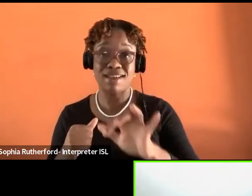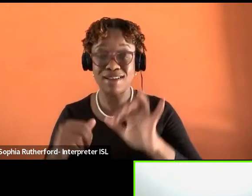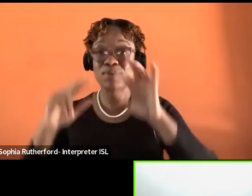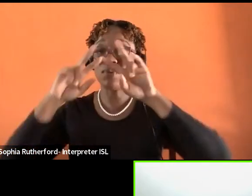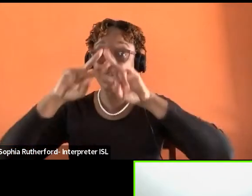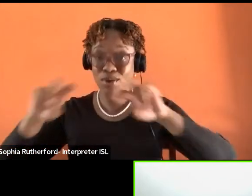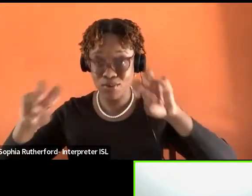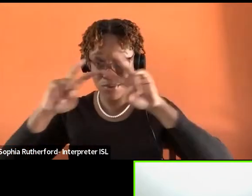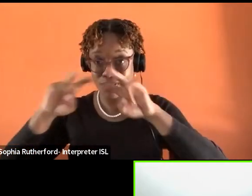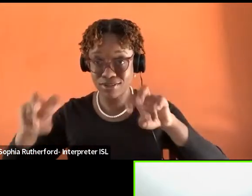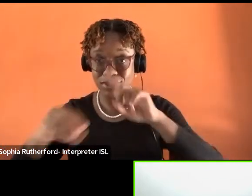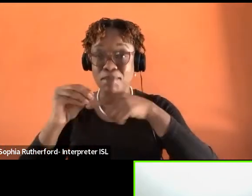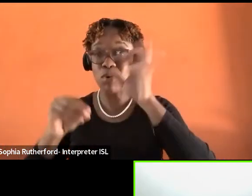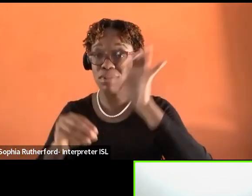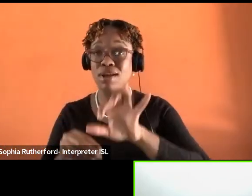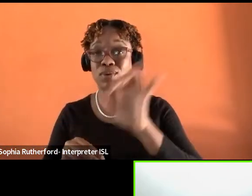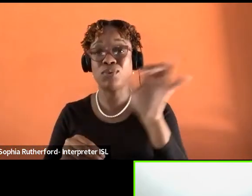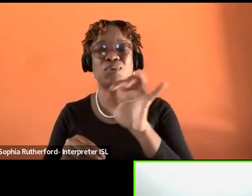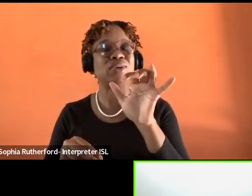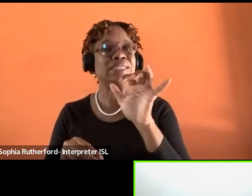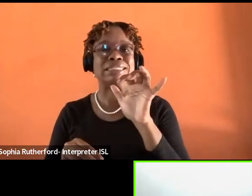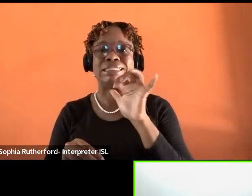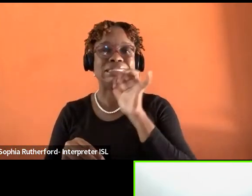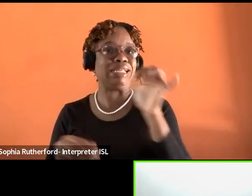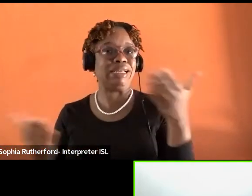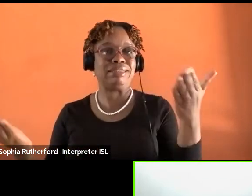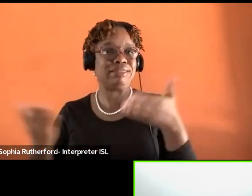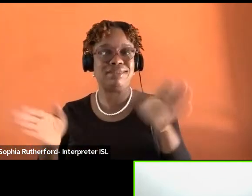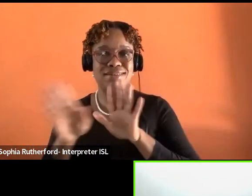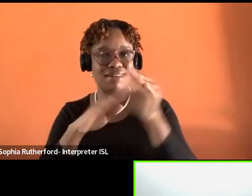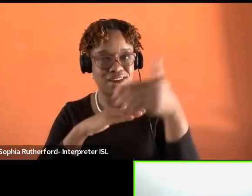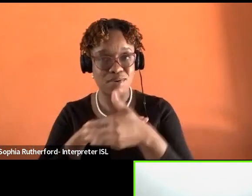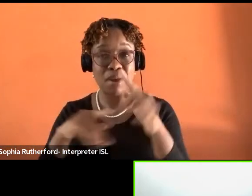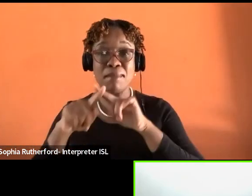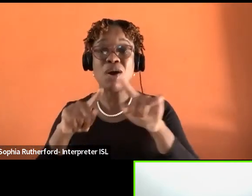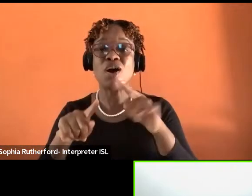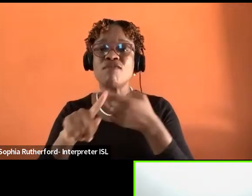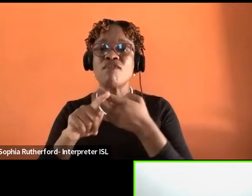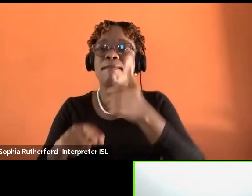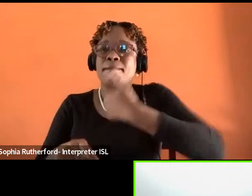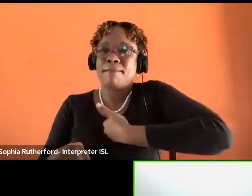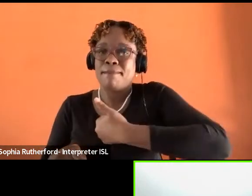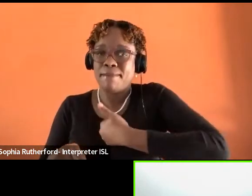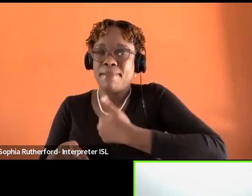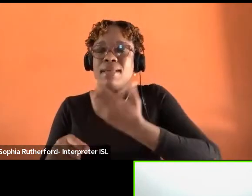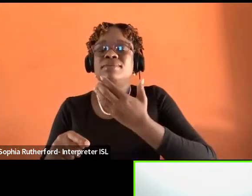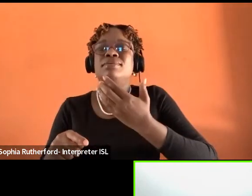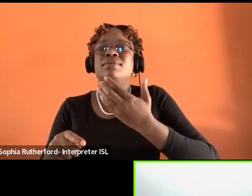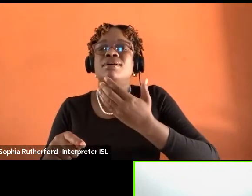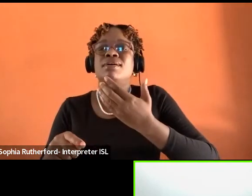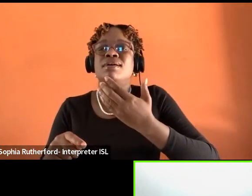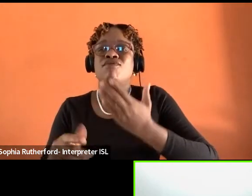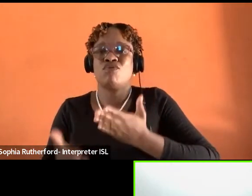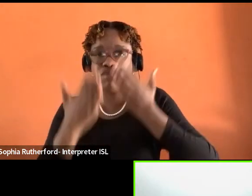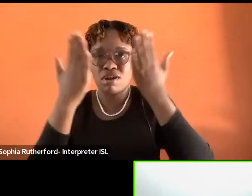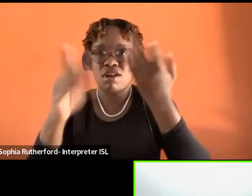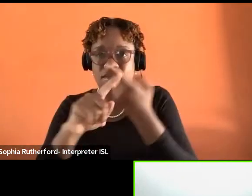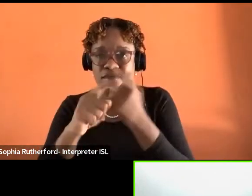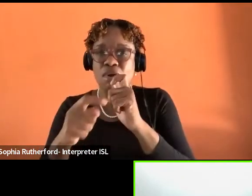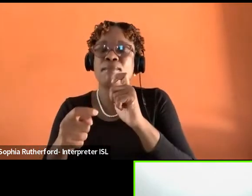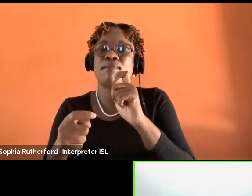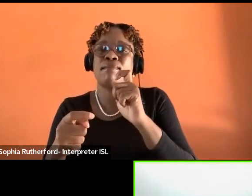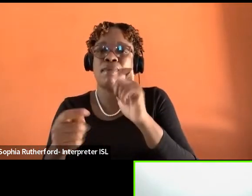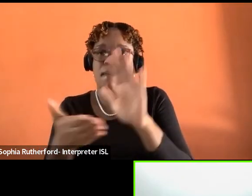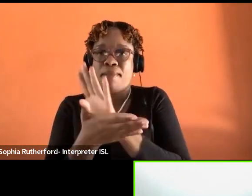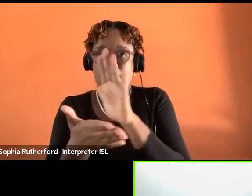the Caribbean. But from my own recommendations in the co-authored paper that I mentioned, one of the things